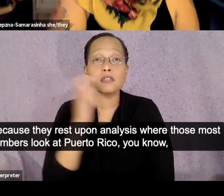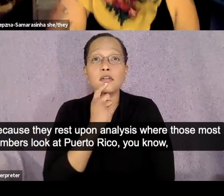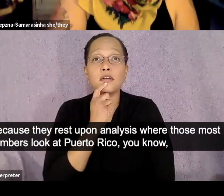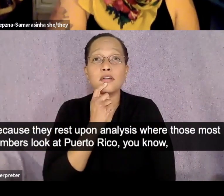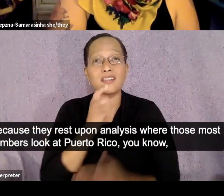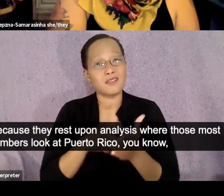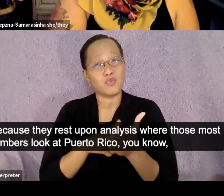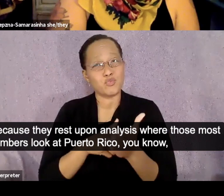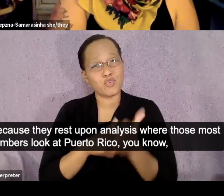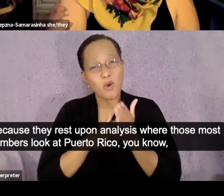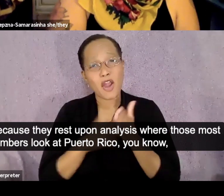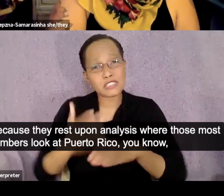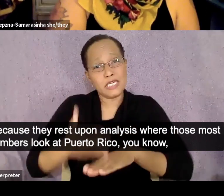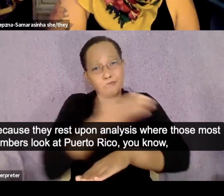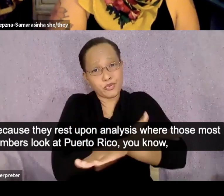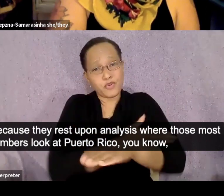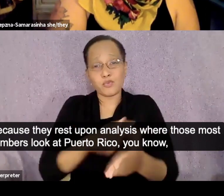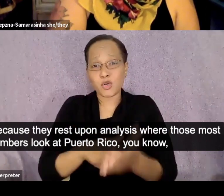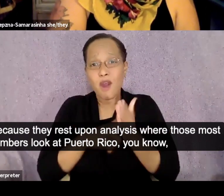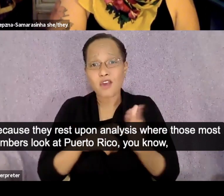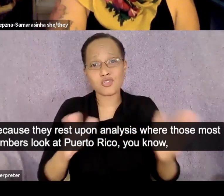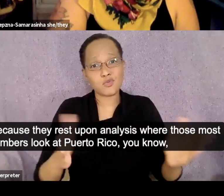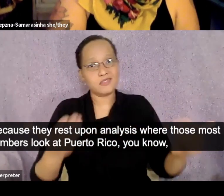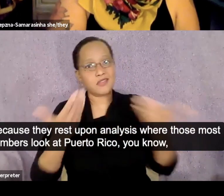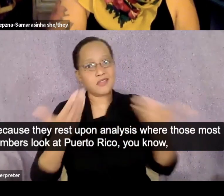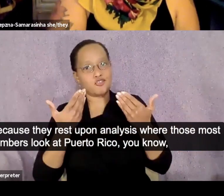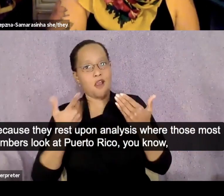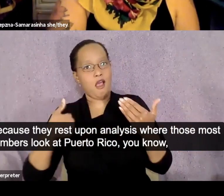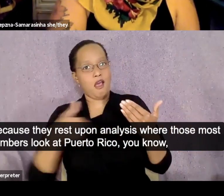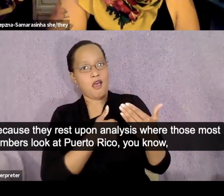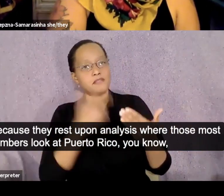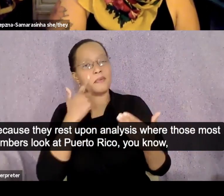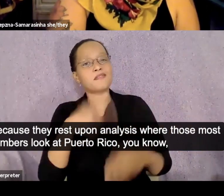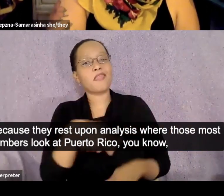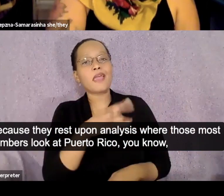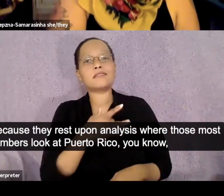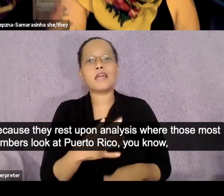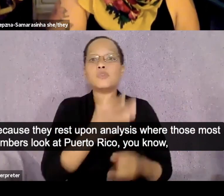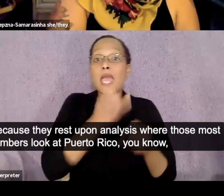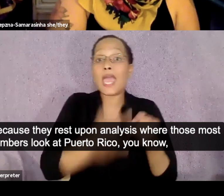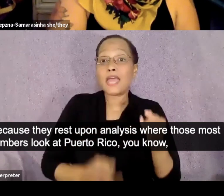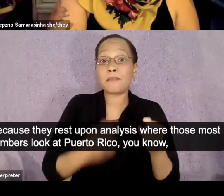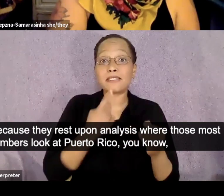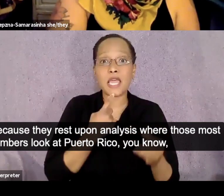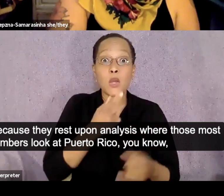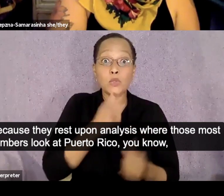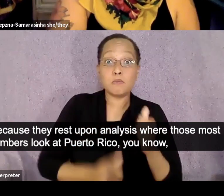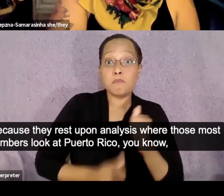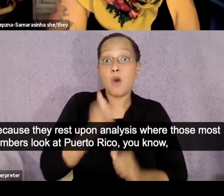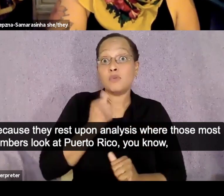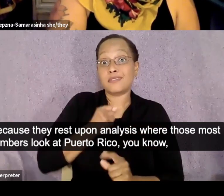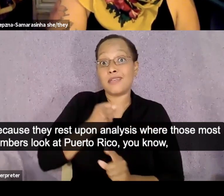include and center us, because they rest upon an analysis where those most impacted are centered.